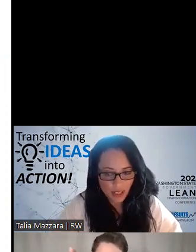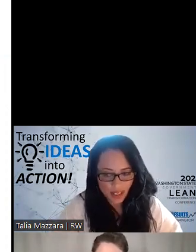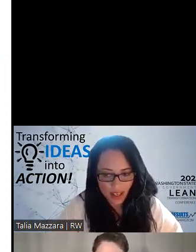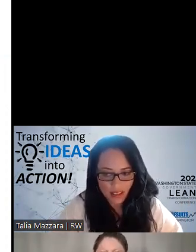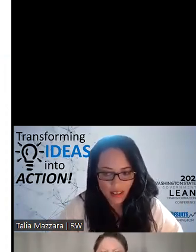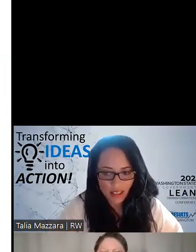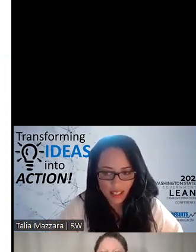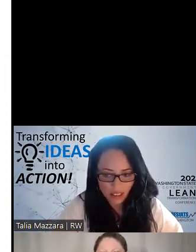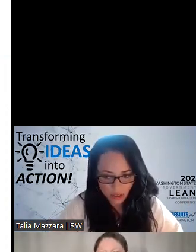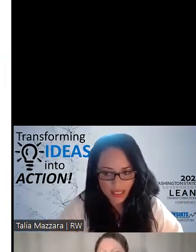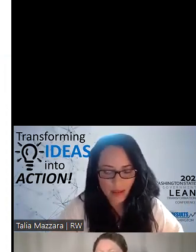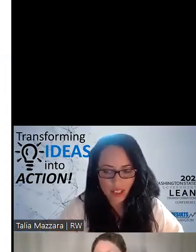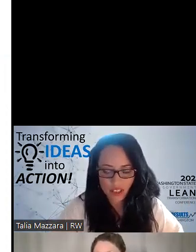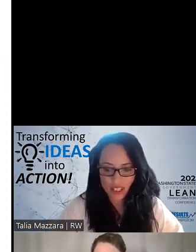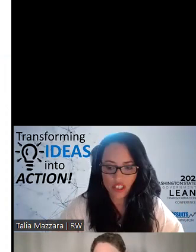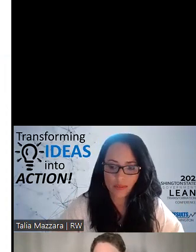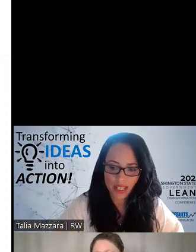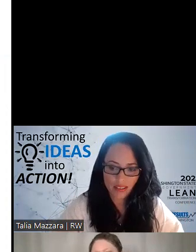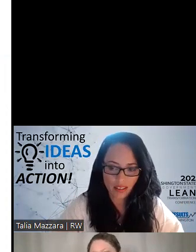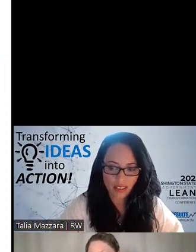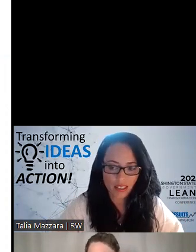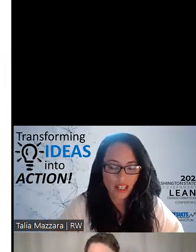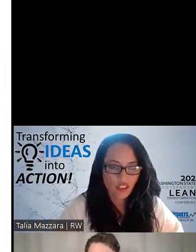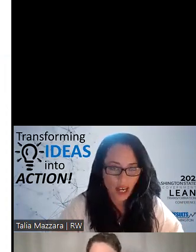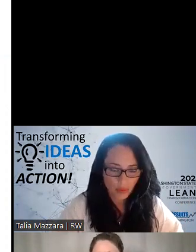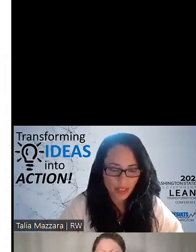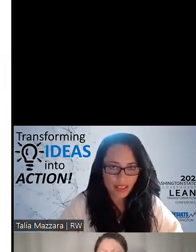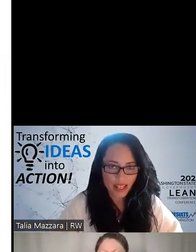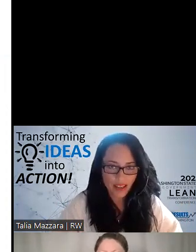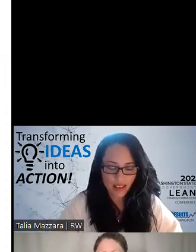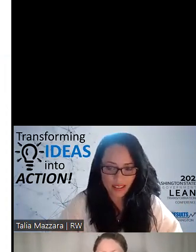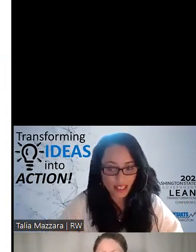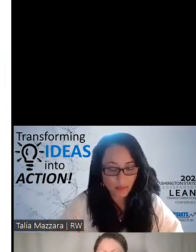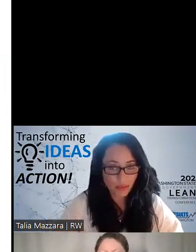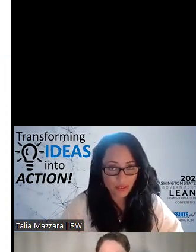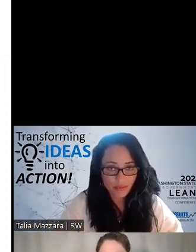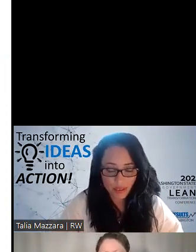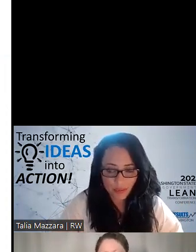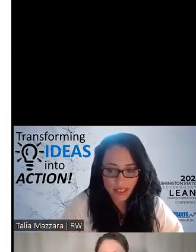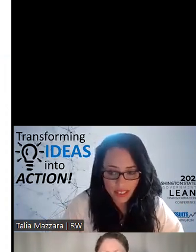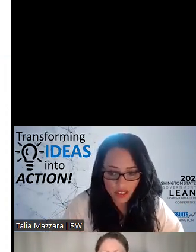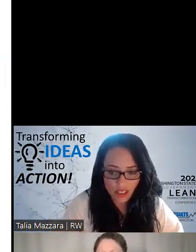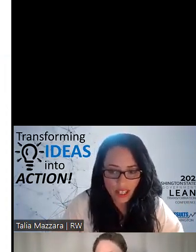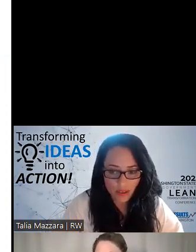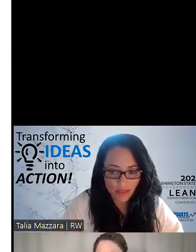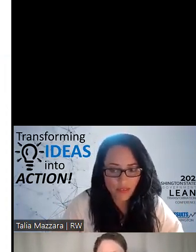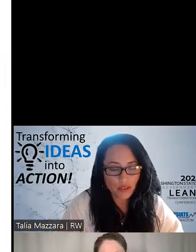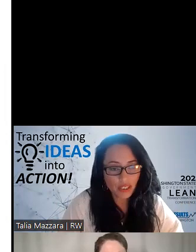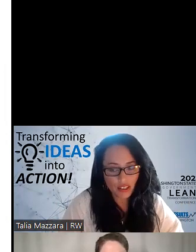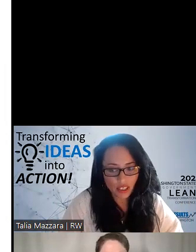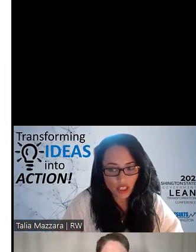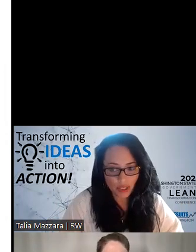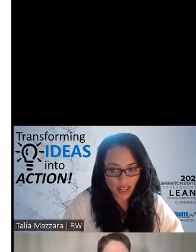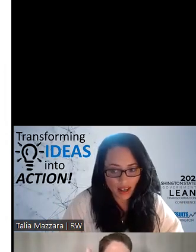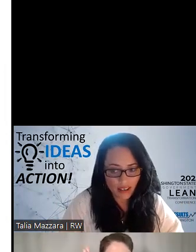the Q&A icon and the closed captioning transcript icon. Chat will be disabled for the presentation. However, if you